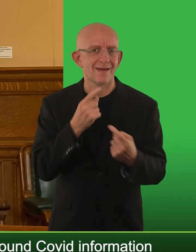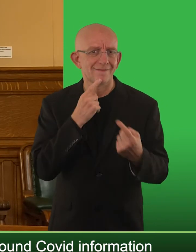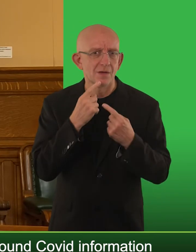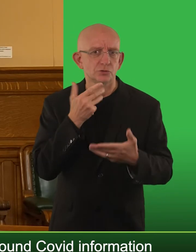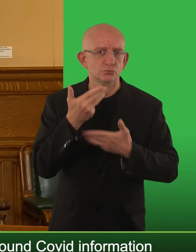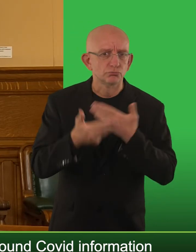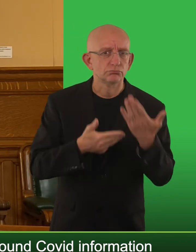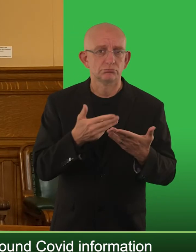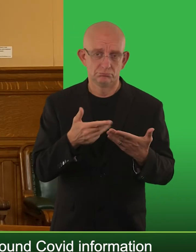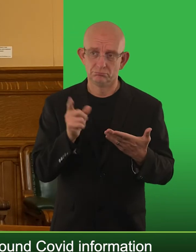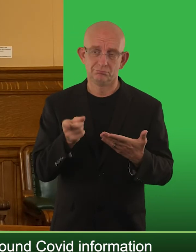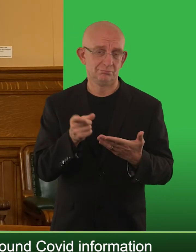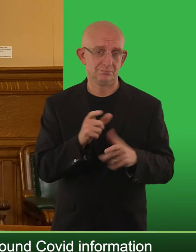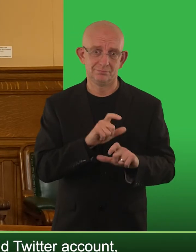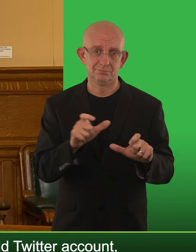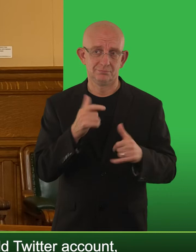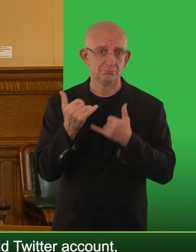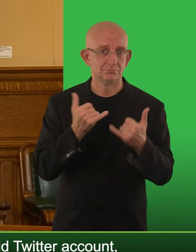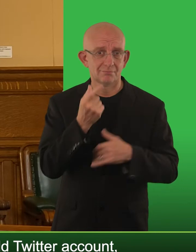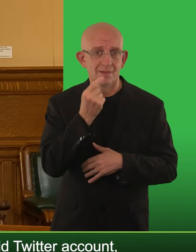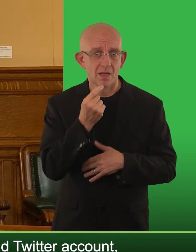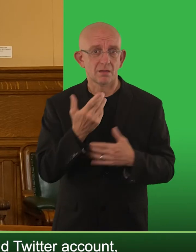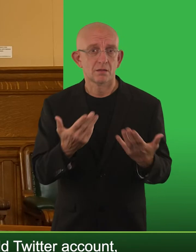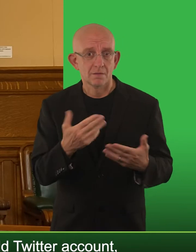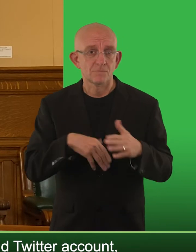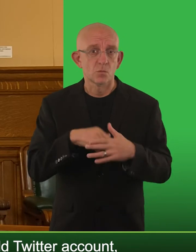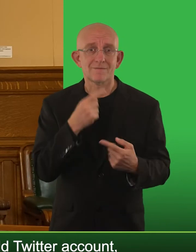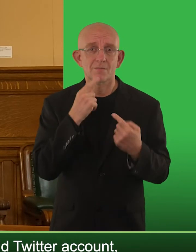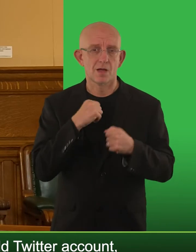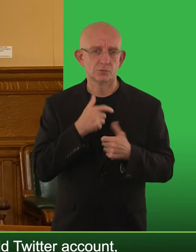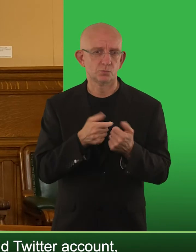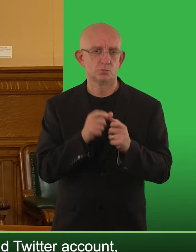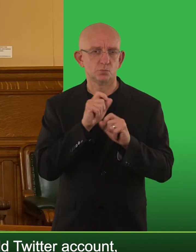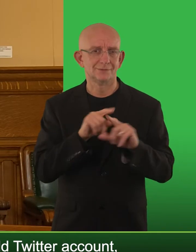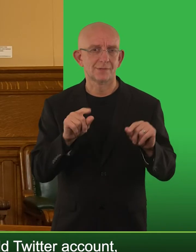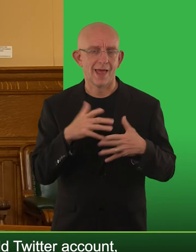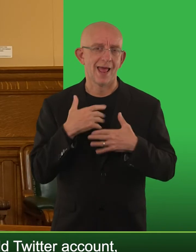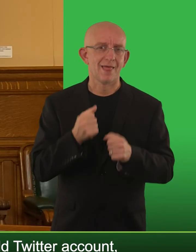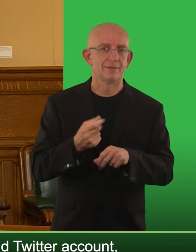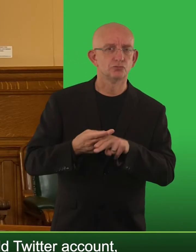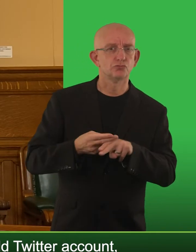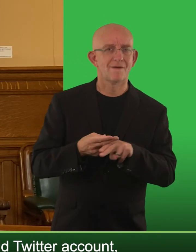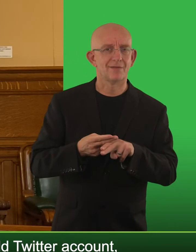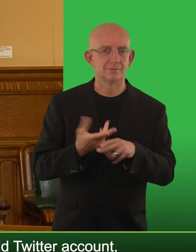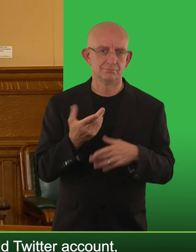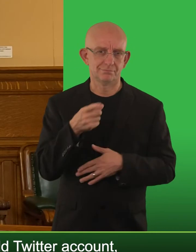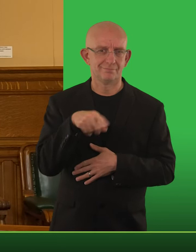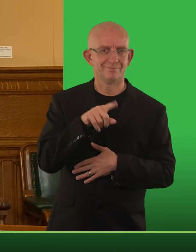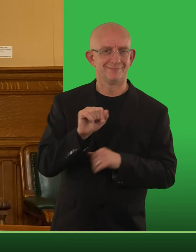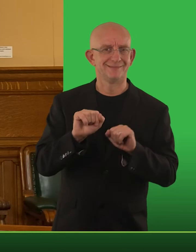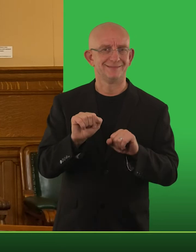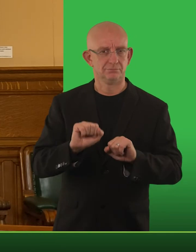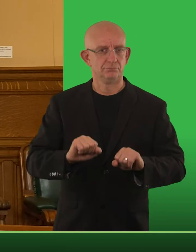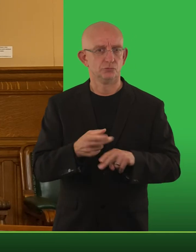support numbers that remain open. Full details are on our Healthy Sheffield Twitter account. That's at Healthy Chef, as in